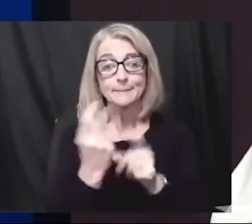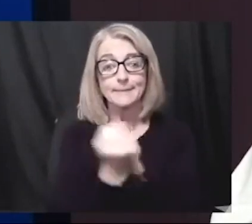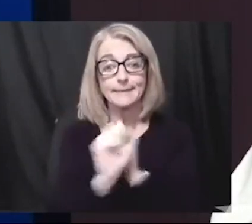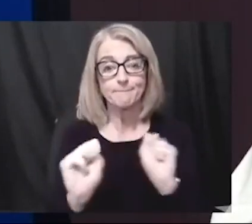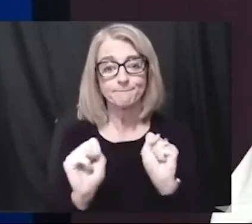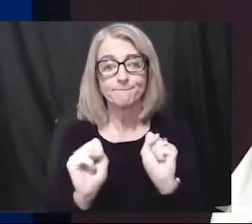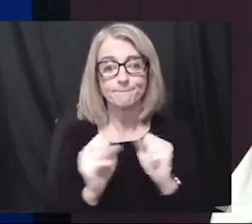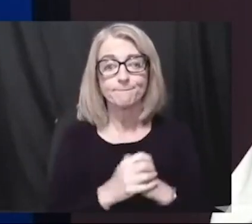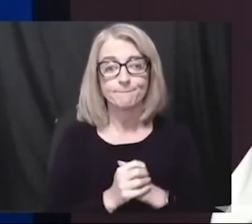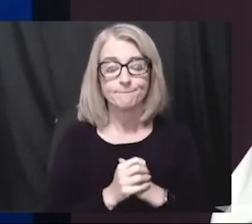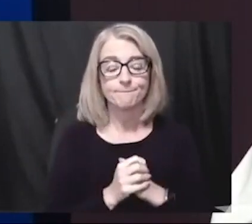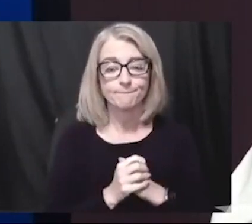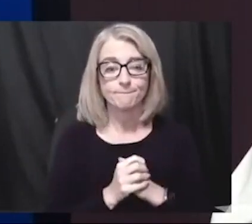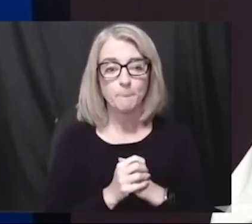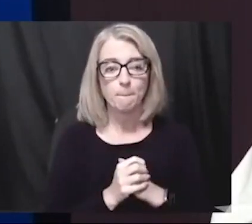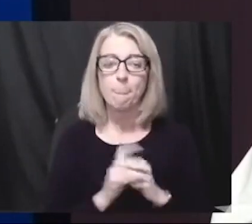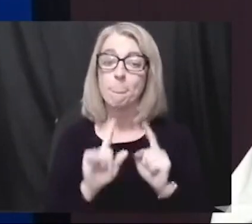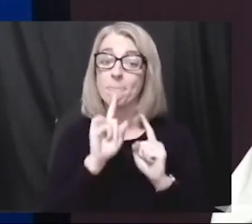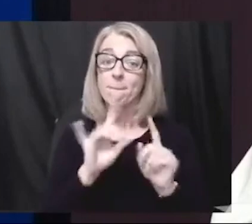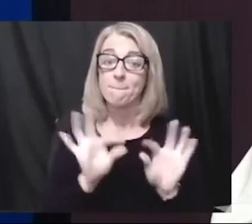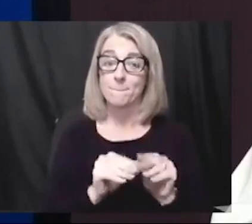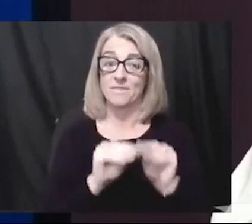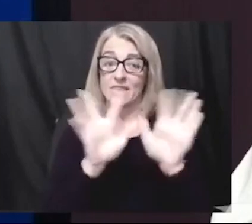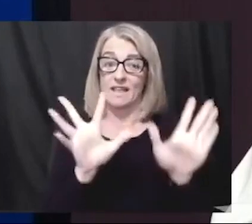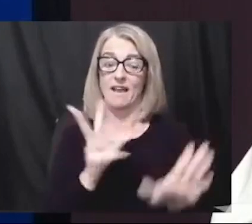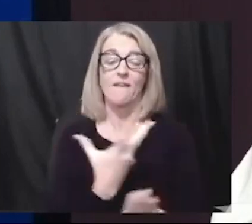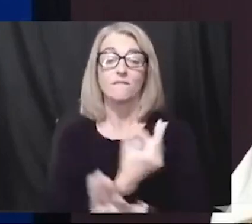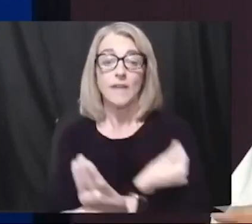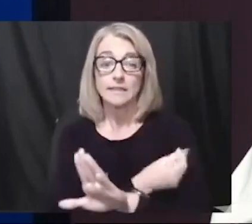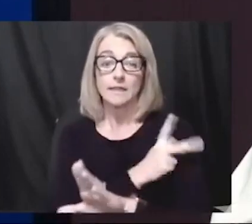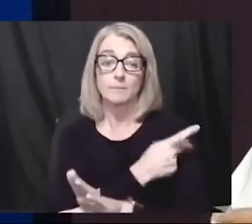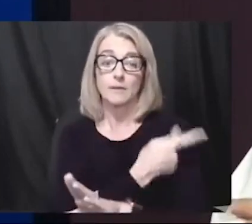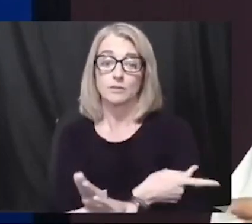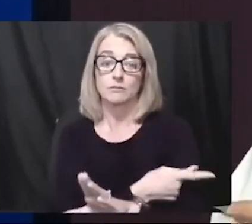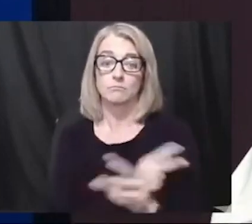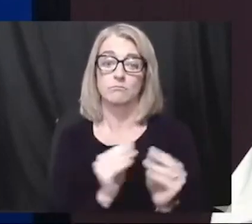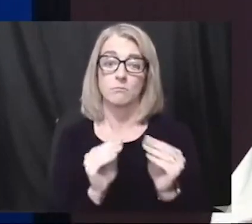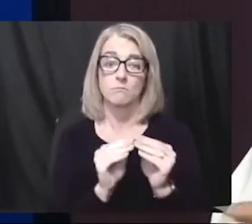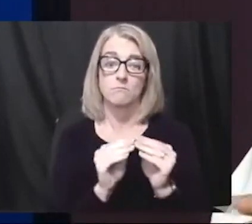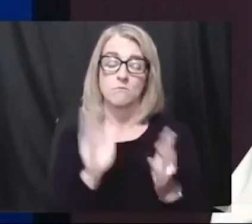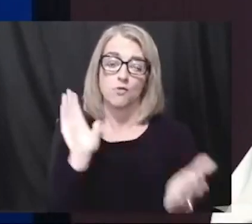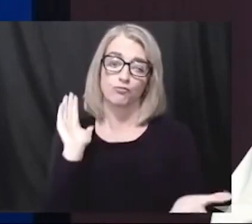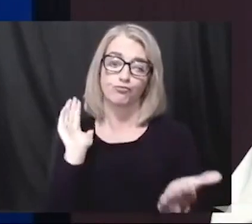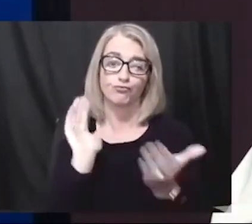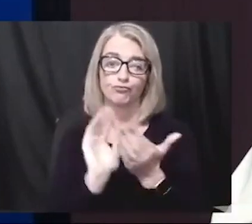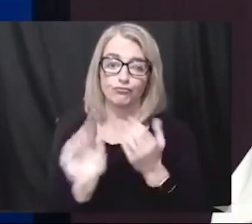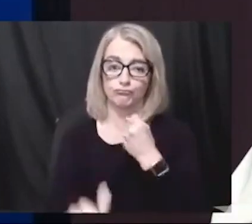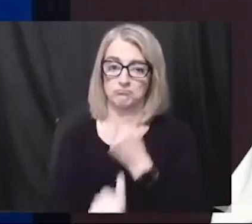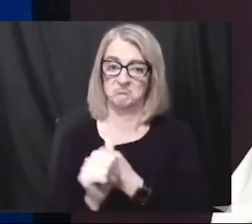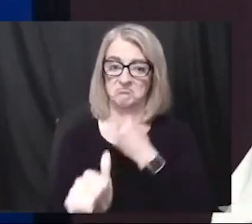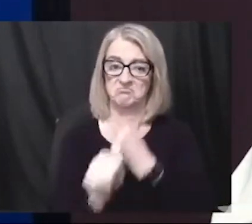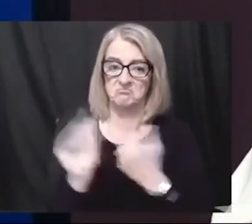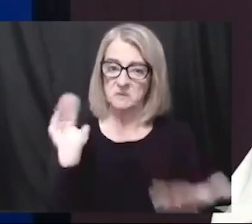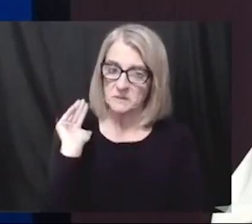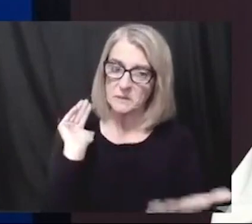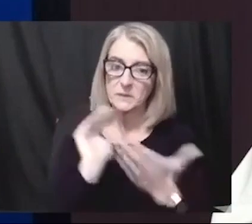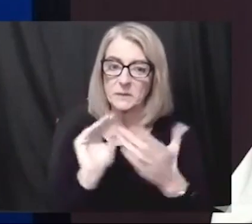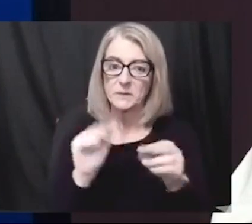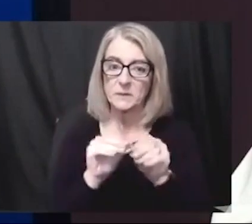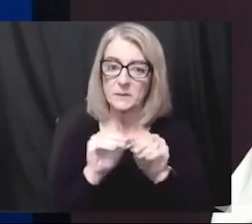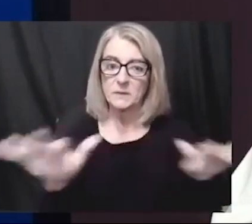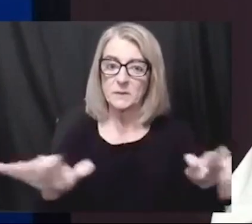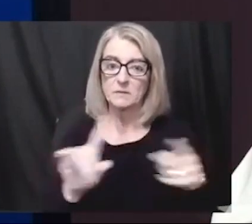do think that it's clear that vaccinated patients have a much reduced risk of spreading COVID-19 to others. And